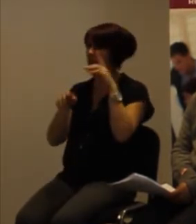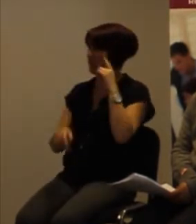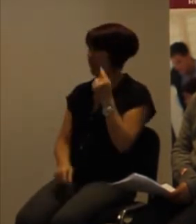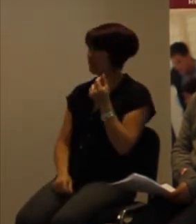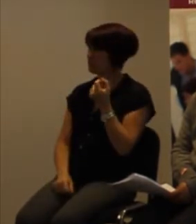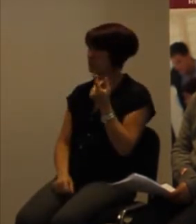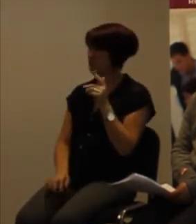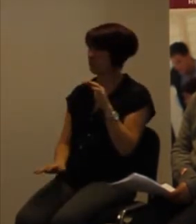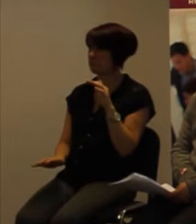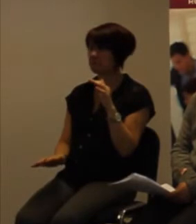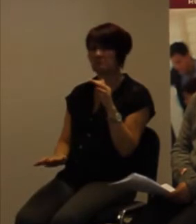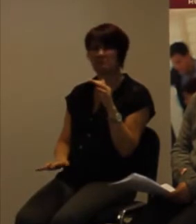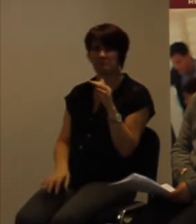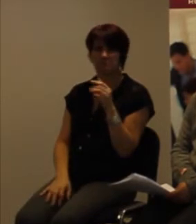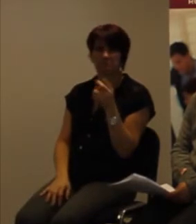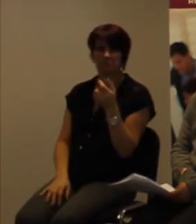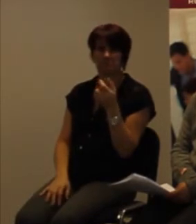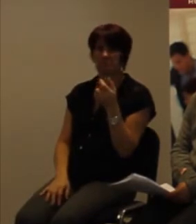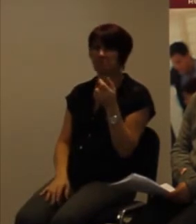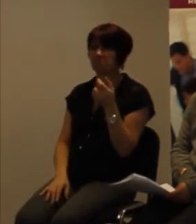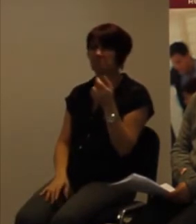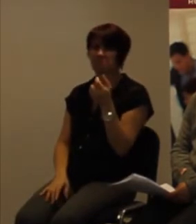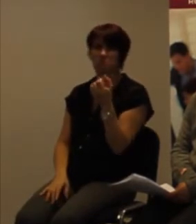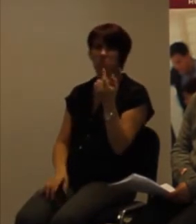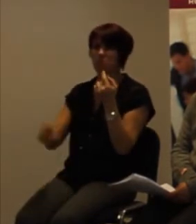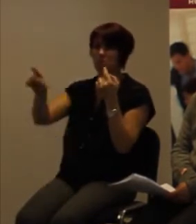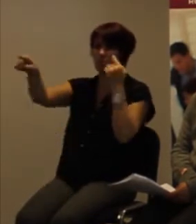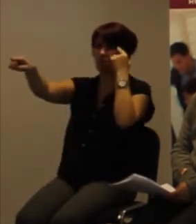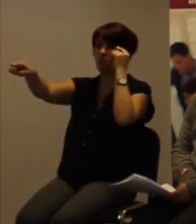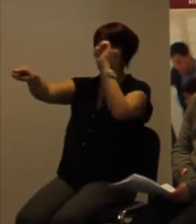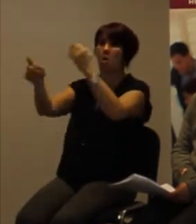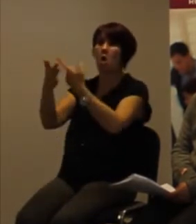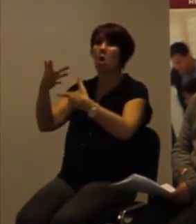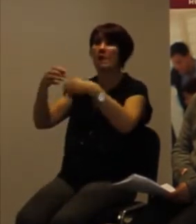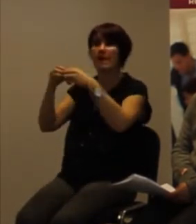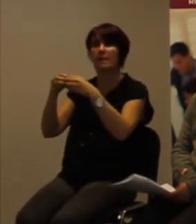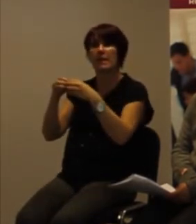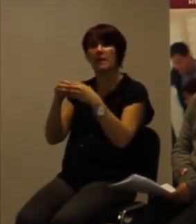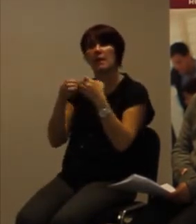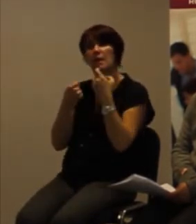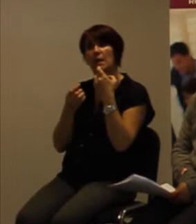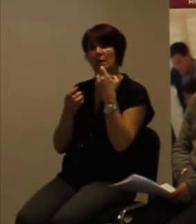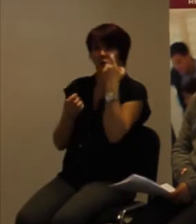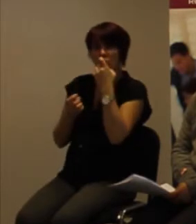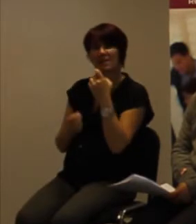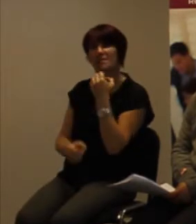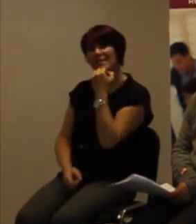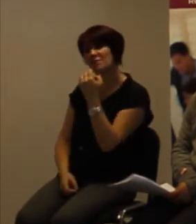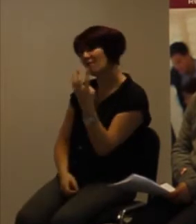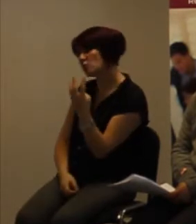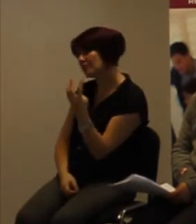12? Is it? Yeah, 12 is it? 12. 14 would be one RNIB suggested. Is that right? Format, Okay. yeah, so Okay.